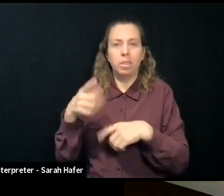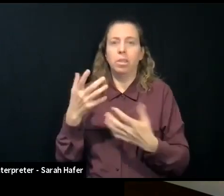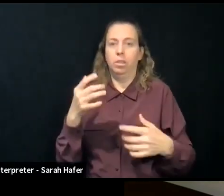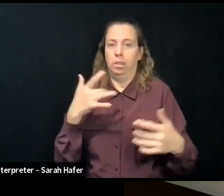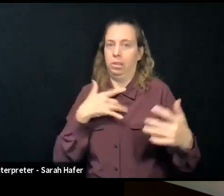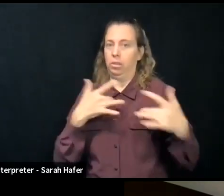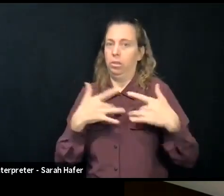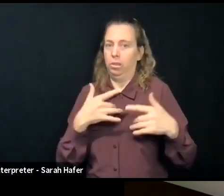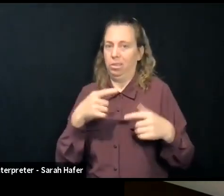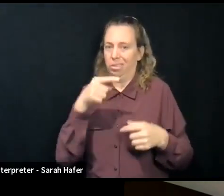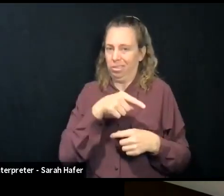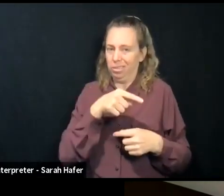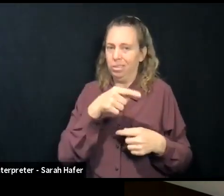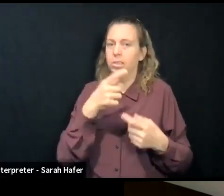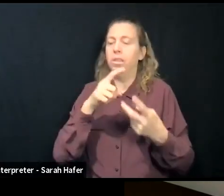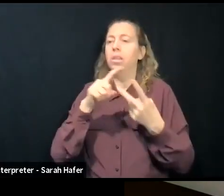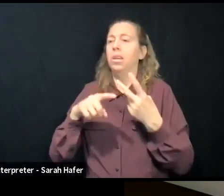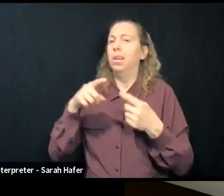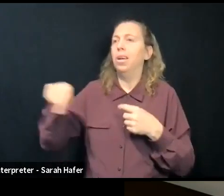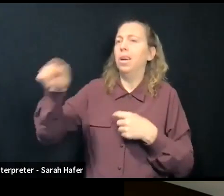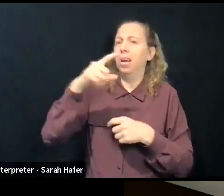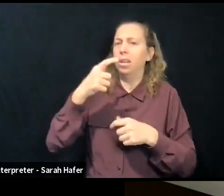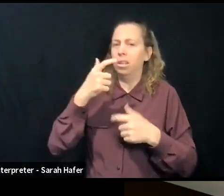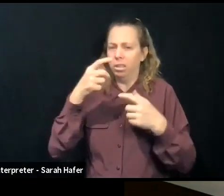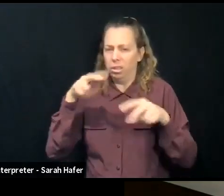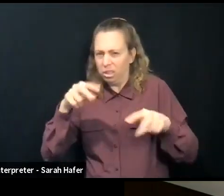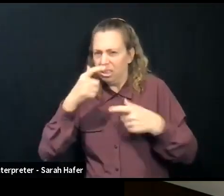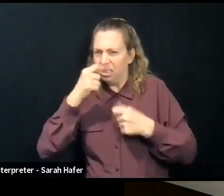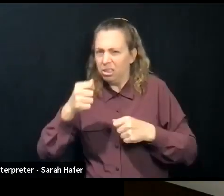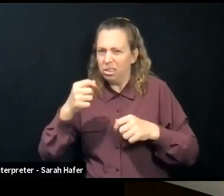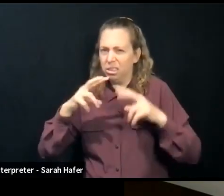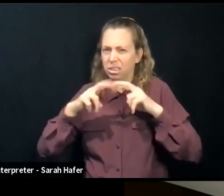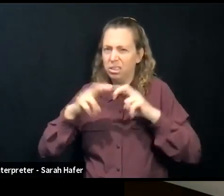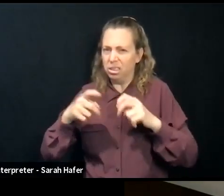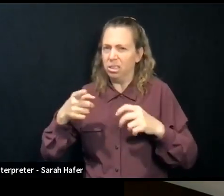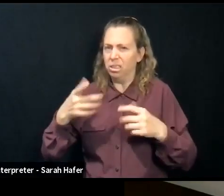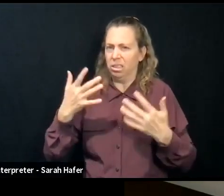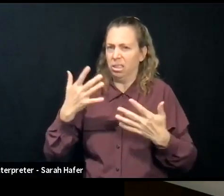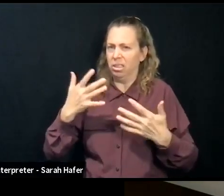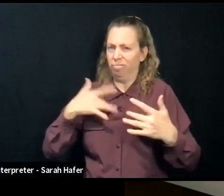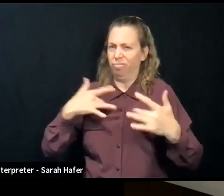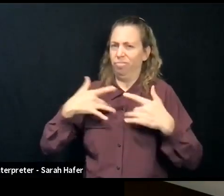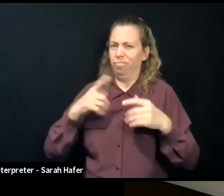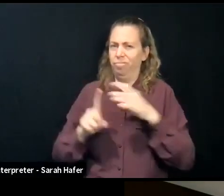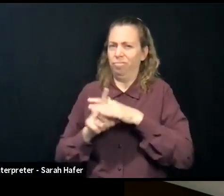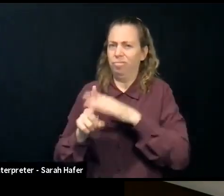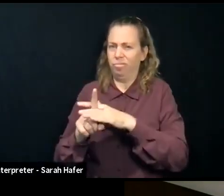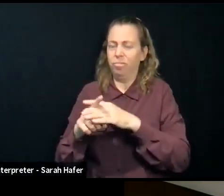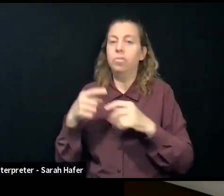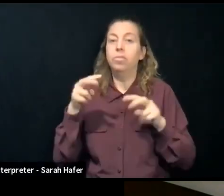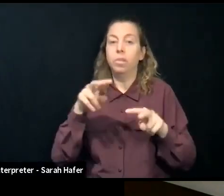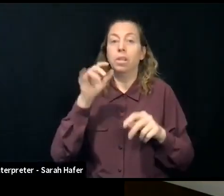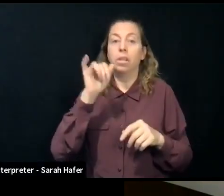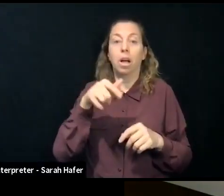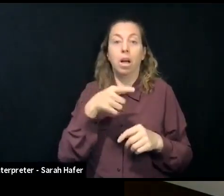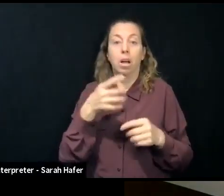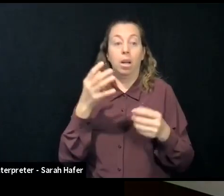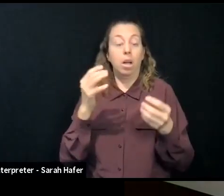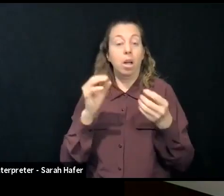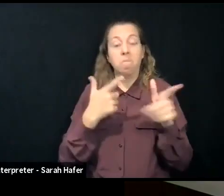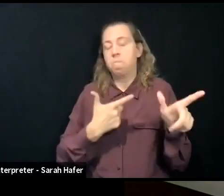a variant of concern as a variant for which there is evidence of increase in transmissibility, more severe